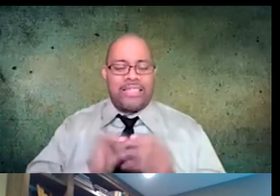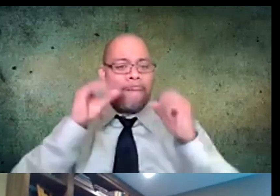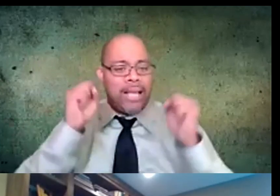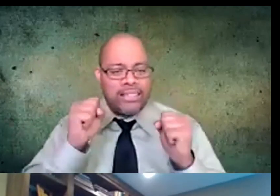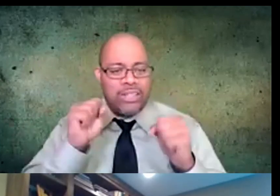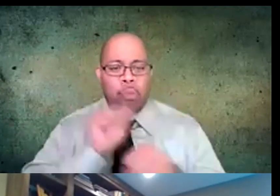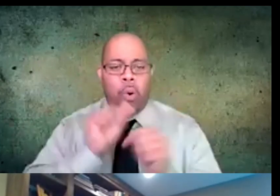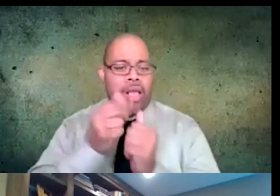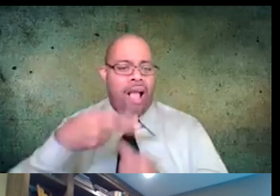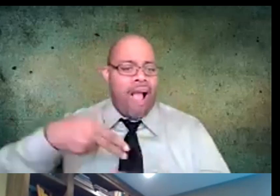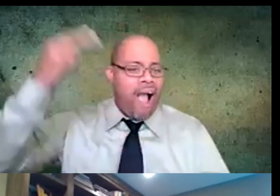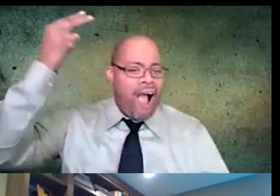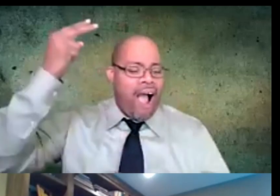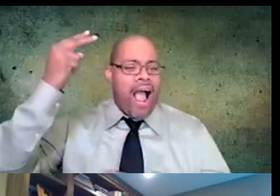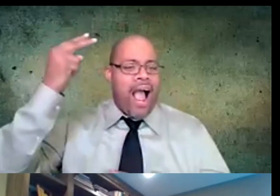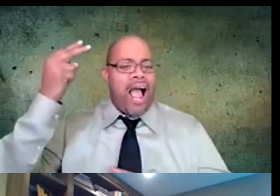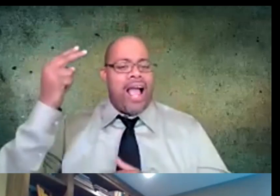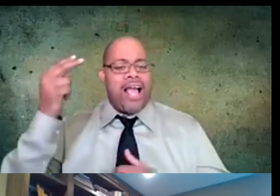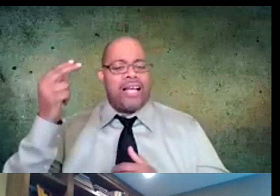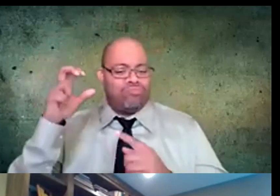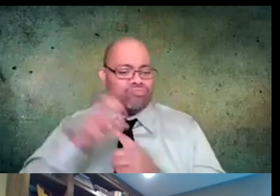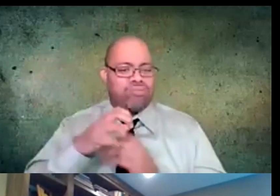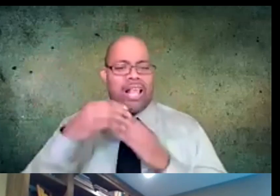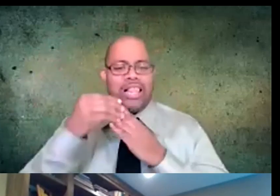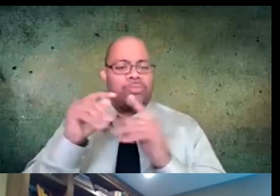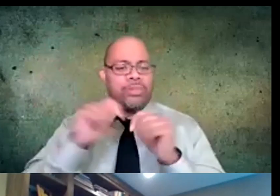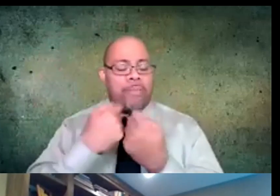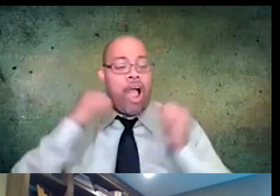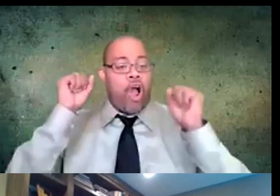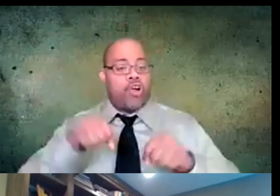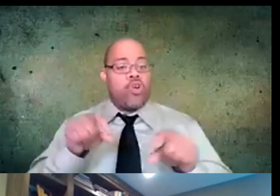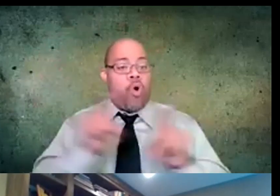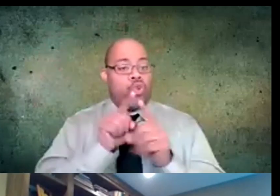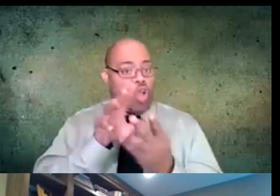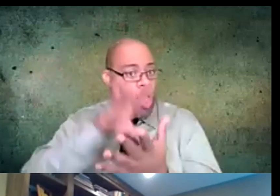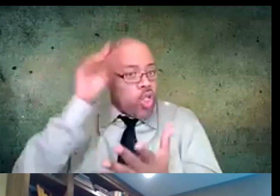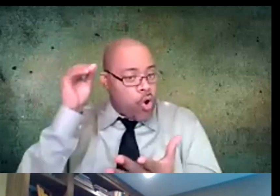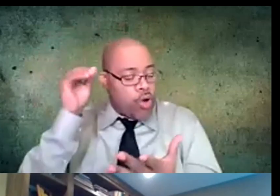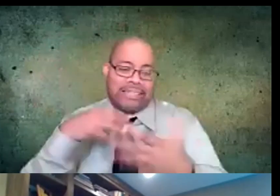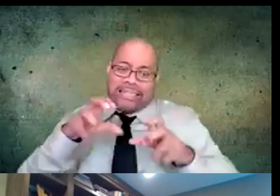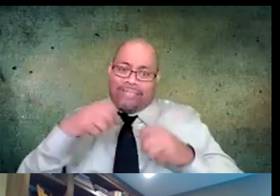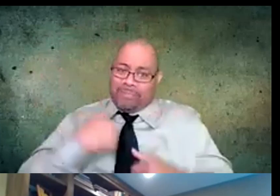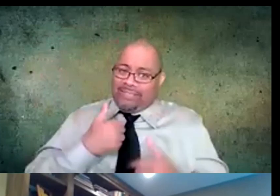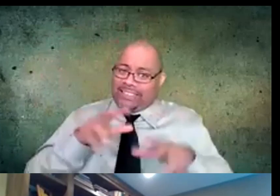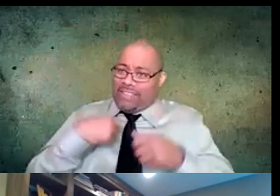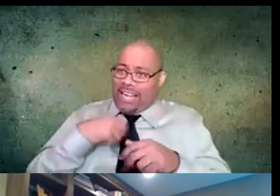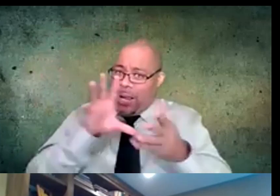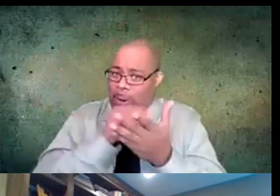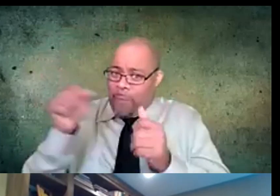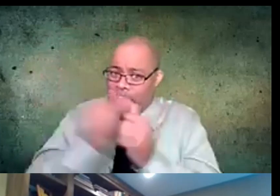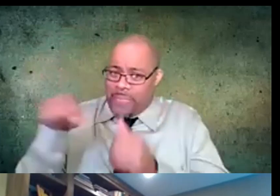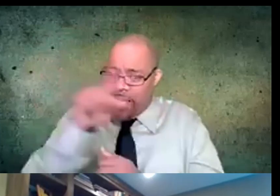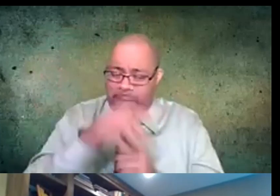such a high caliber leadership team where I could also learn, selfishly speaking, working with